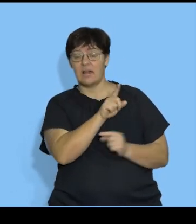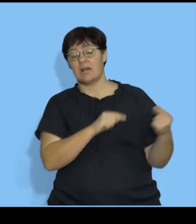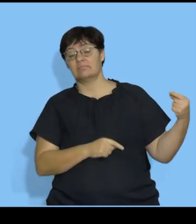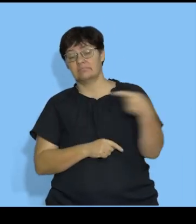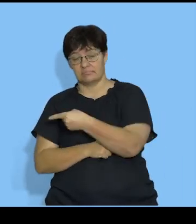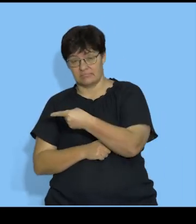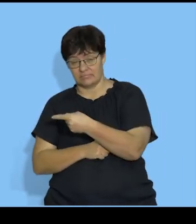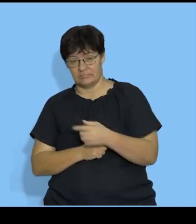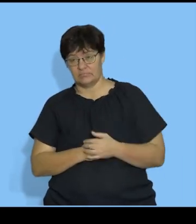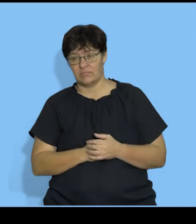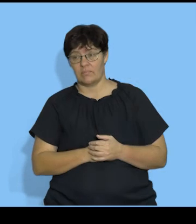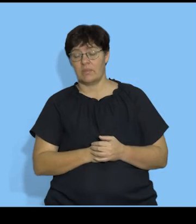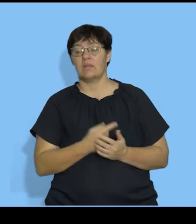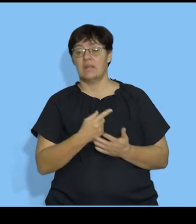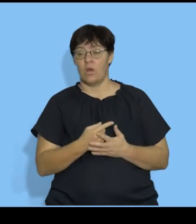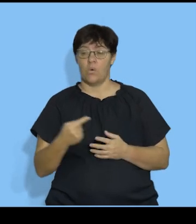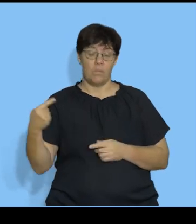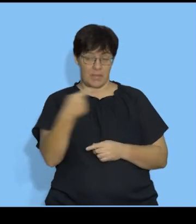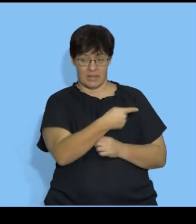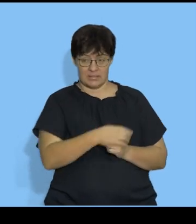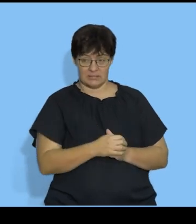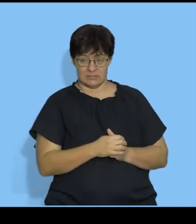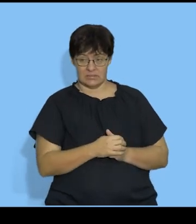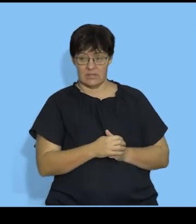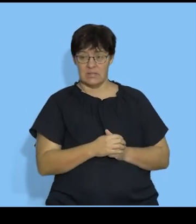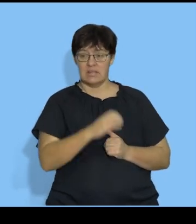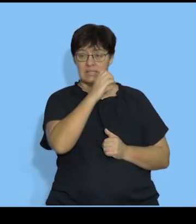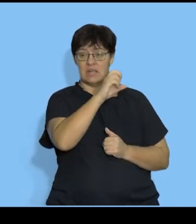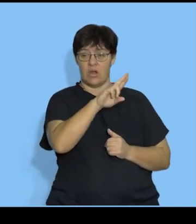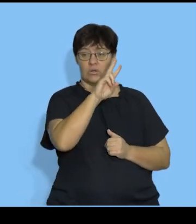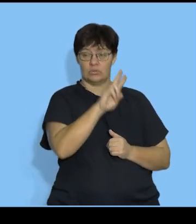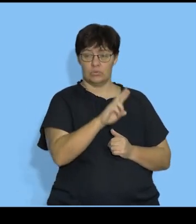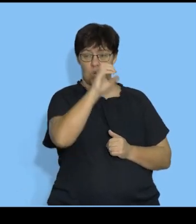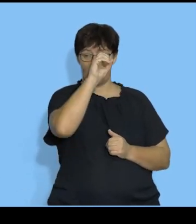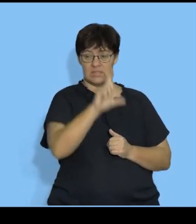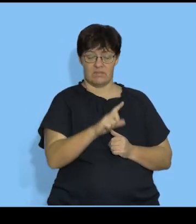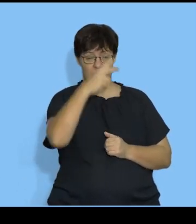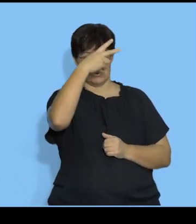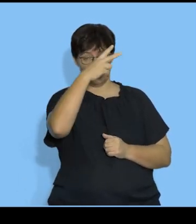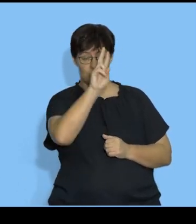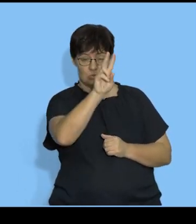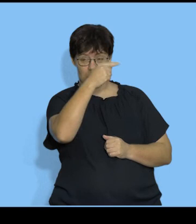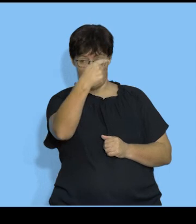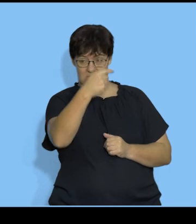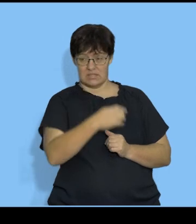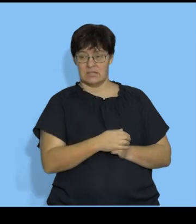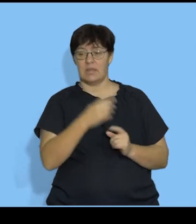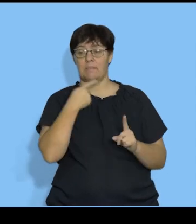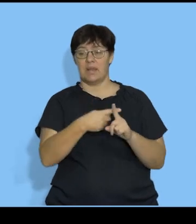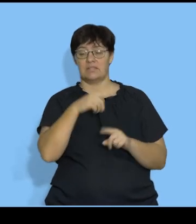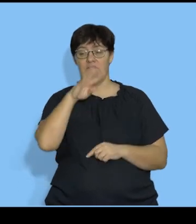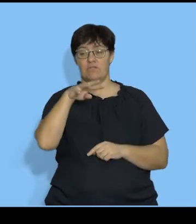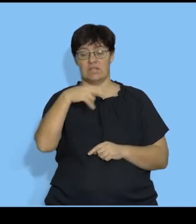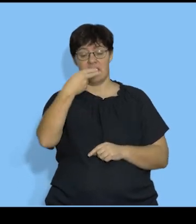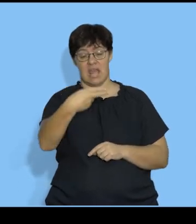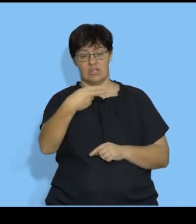right. The dichromate one will be Cr2O7, 2 minus, plus 14H plus.